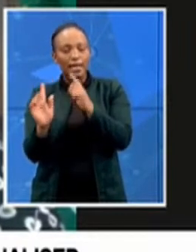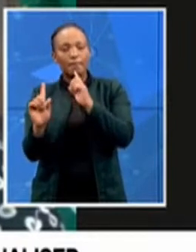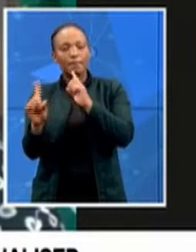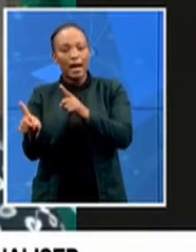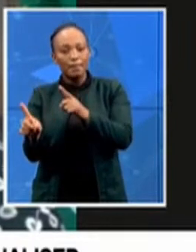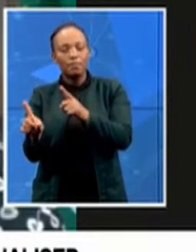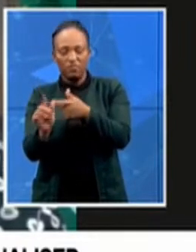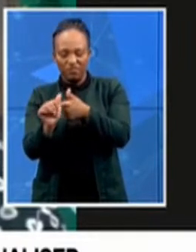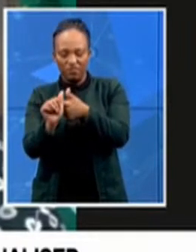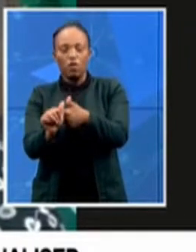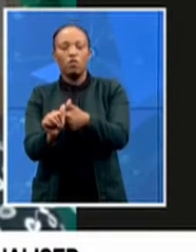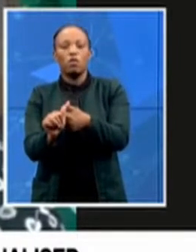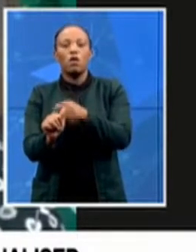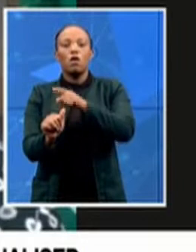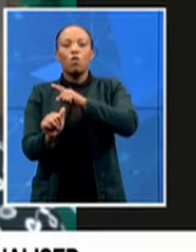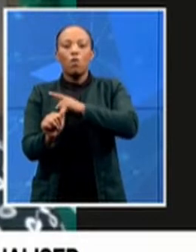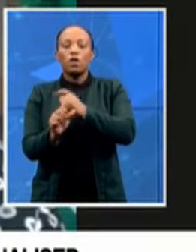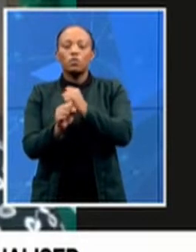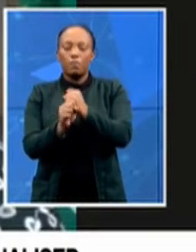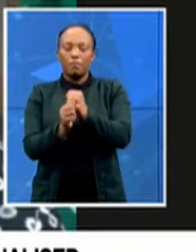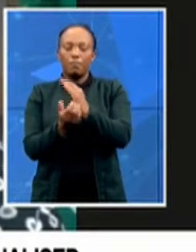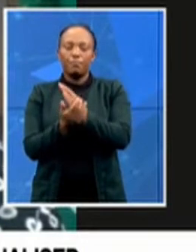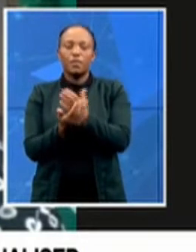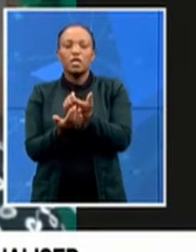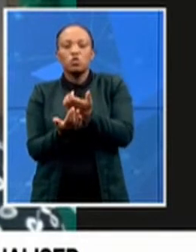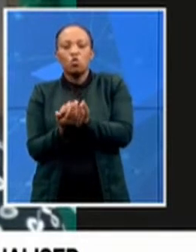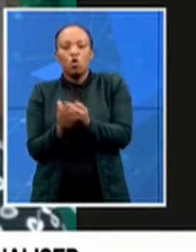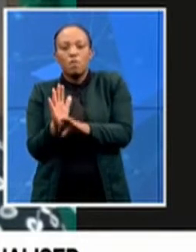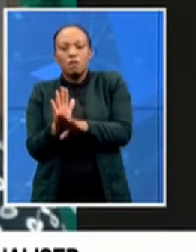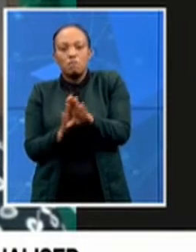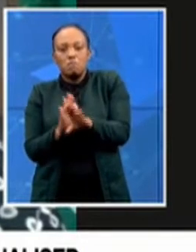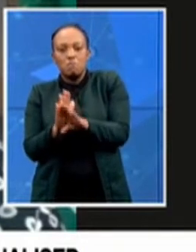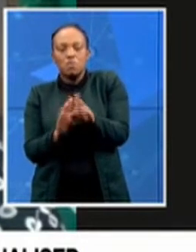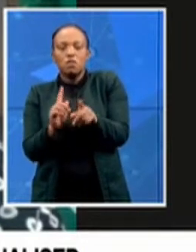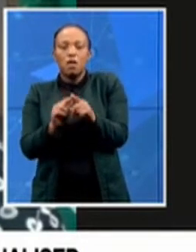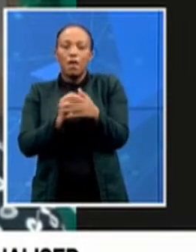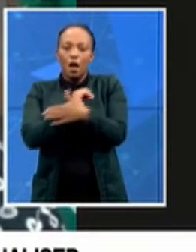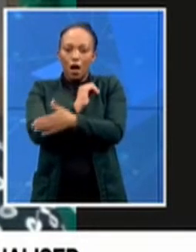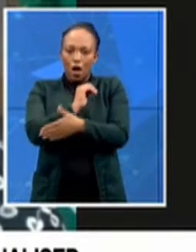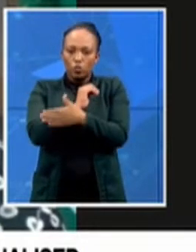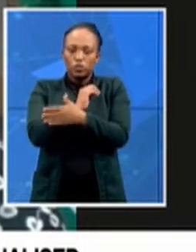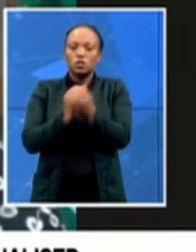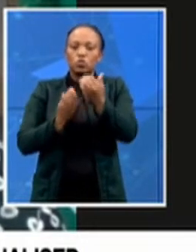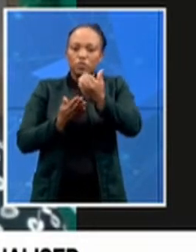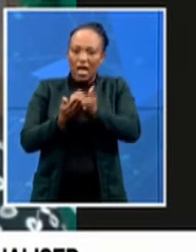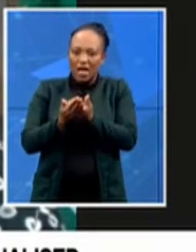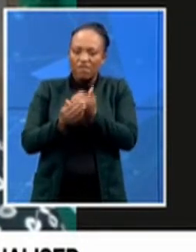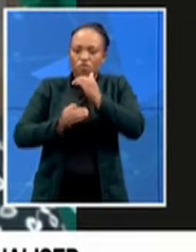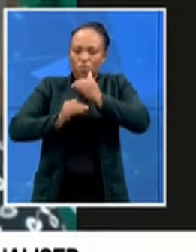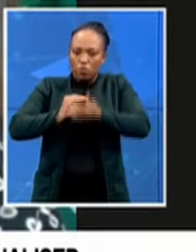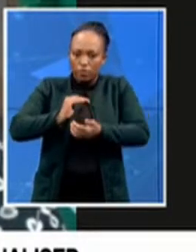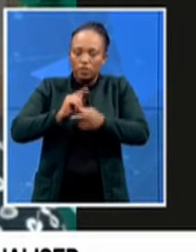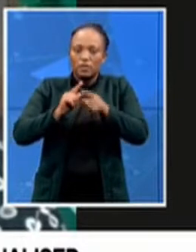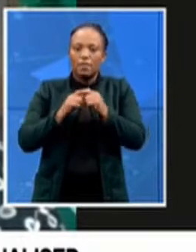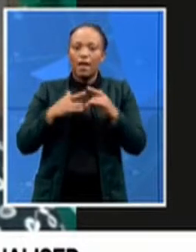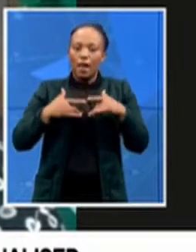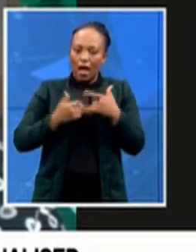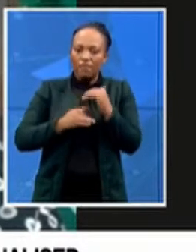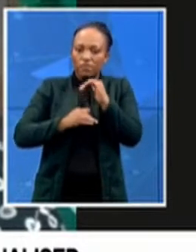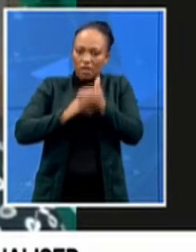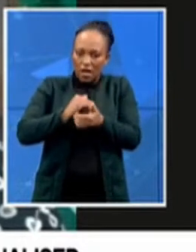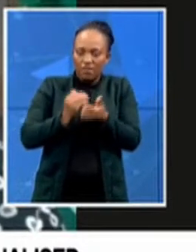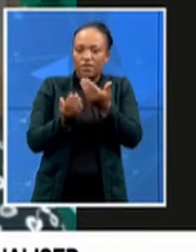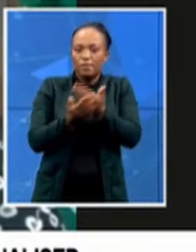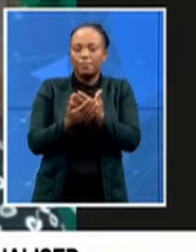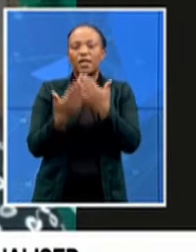economy, by preserving this country, by preserving lives and livelihoods. We thank you, South Africans, for continuing to work with